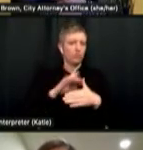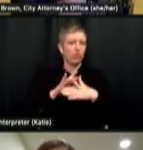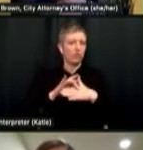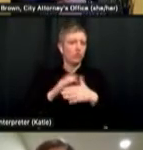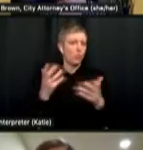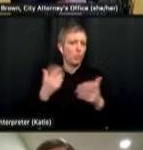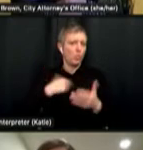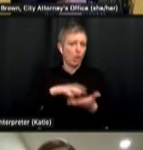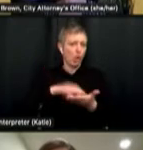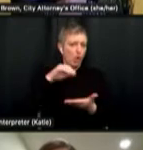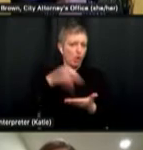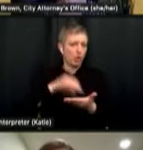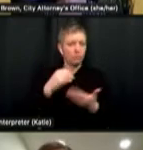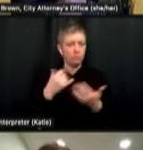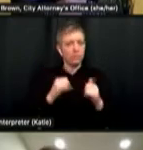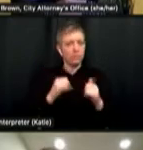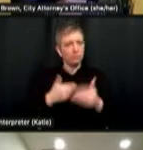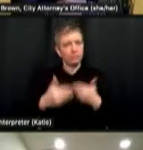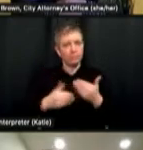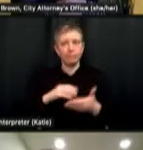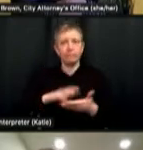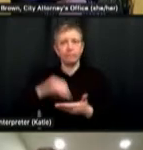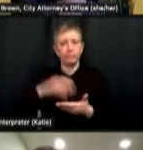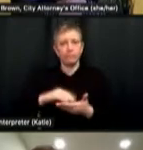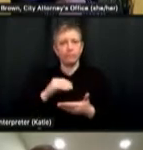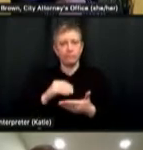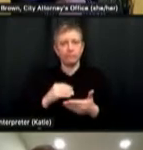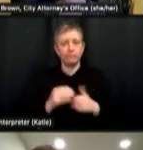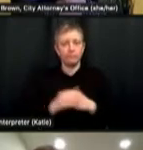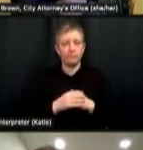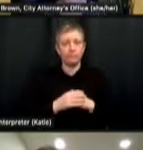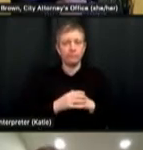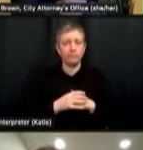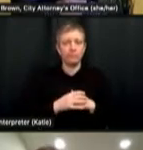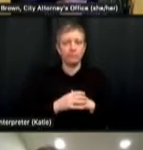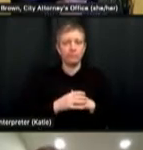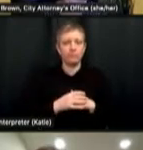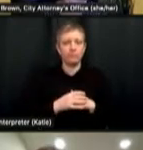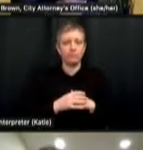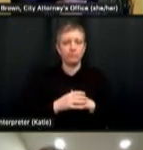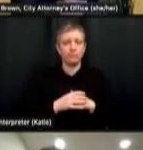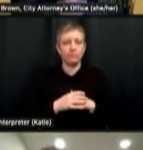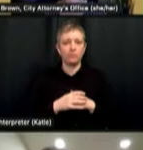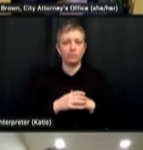time. And it reminds me of the recent